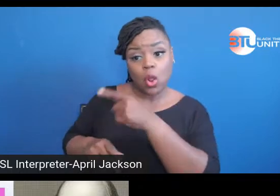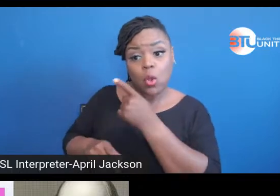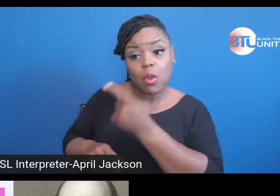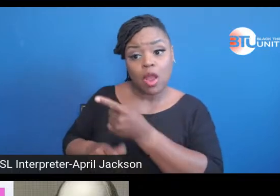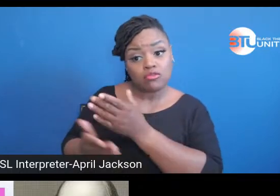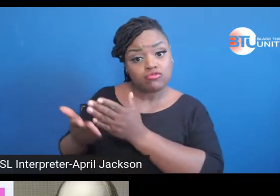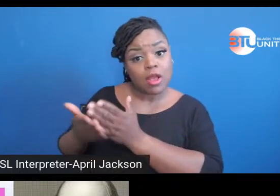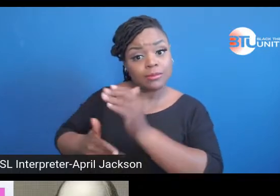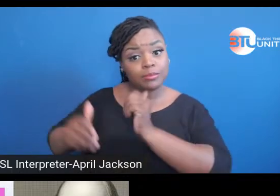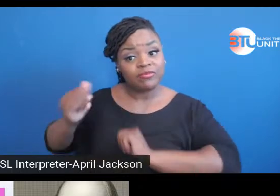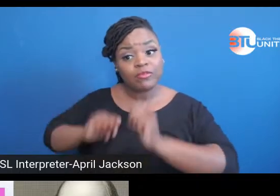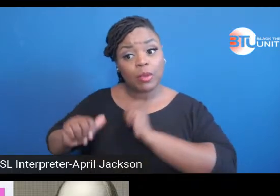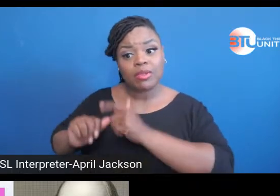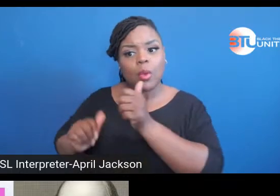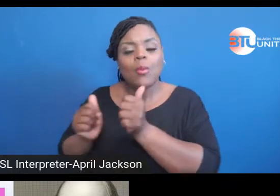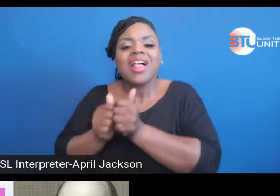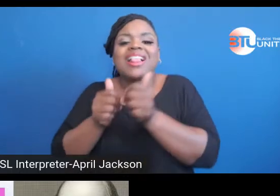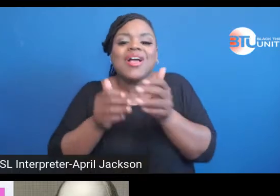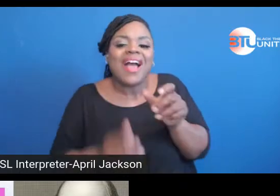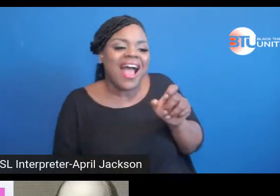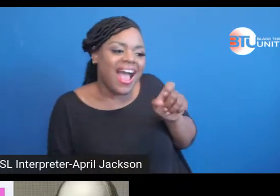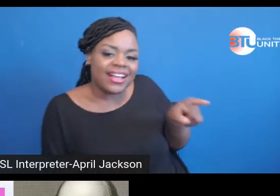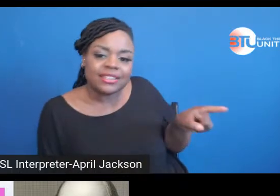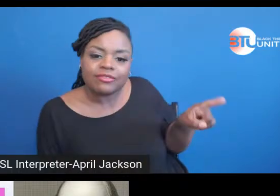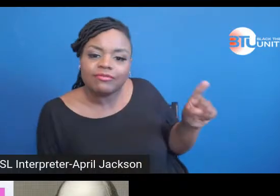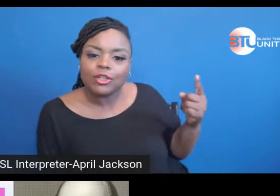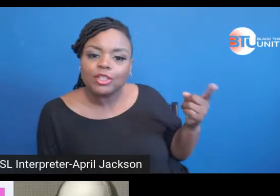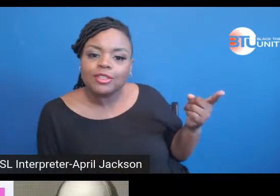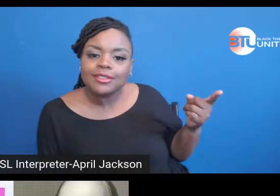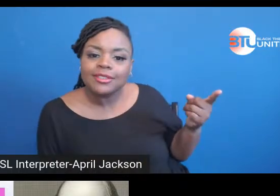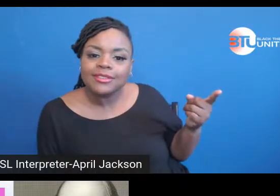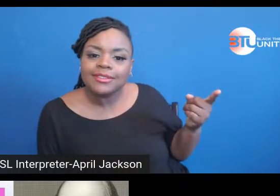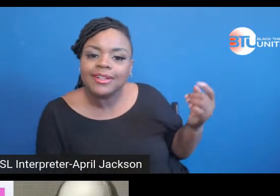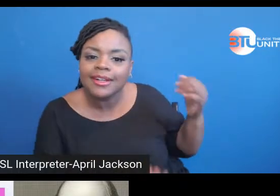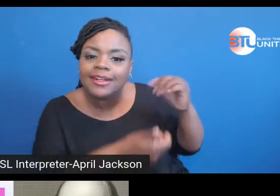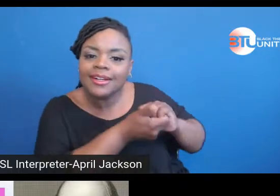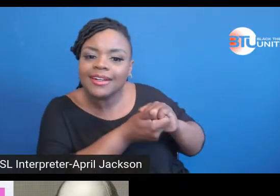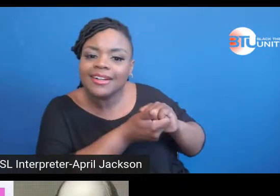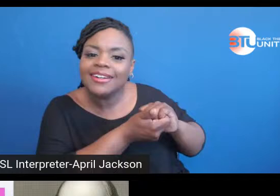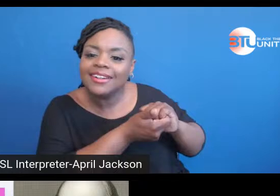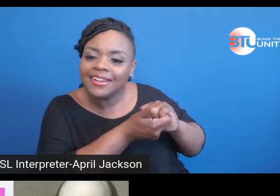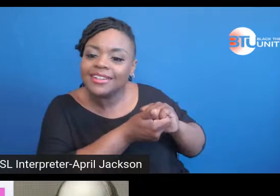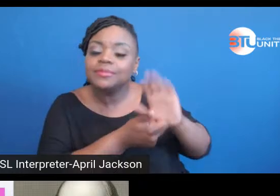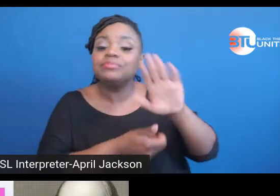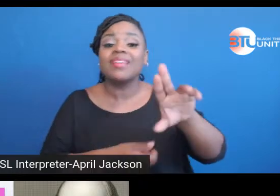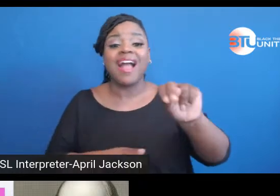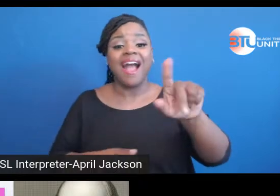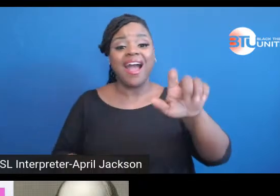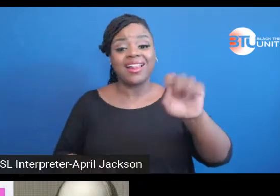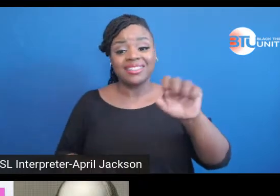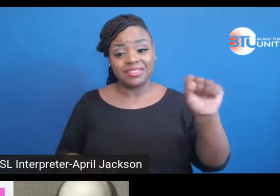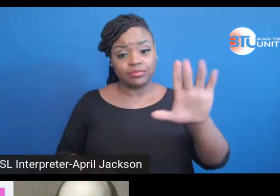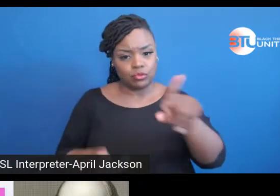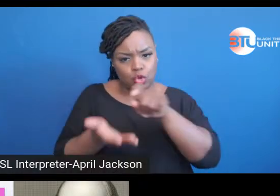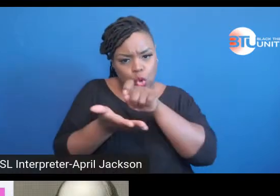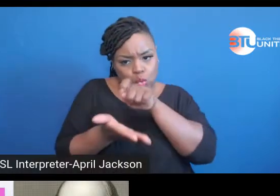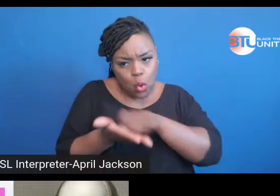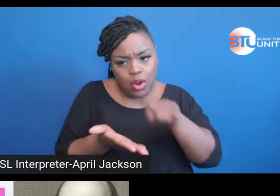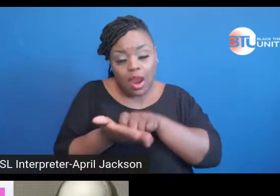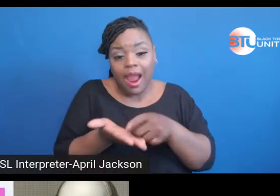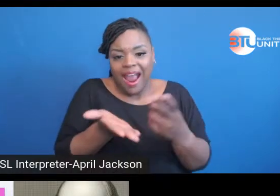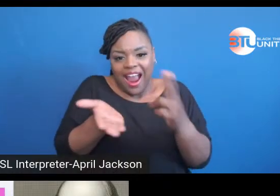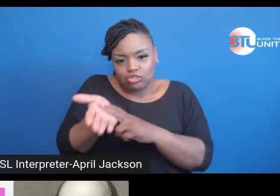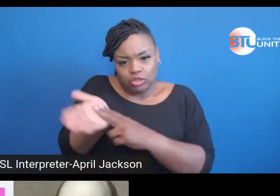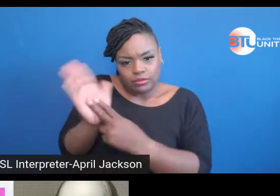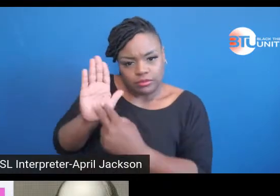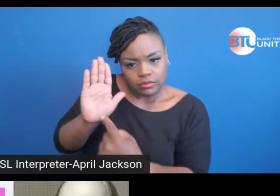consent to your collaborator, unless, and you should do this, you create a contract among yourselves